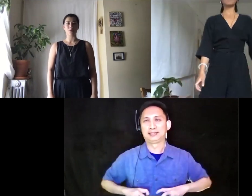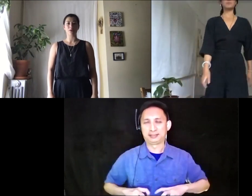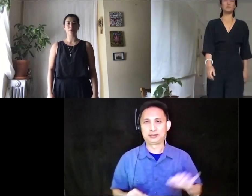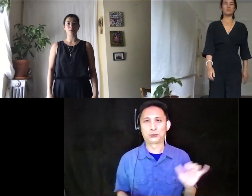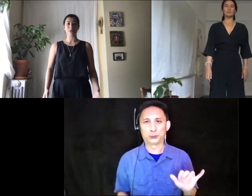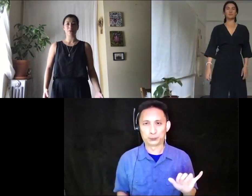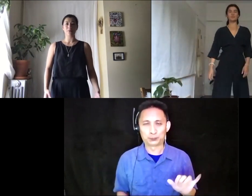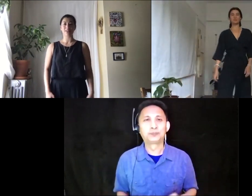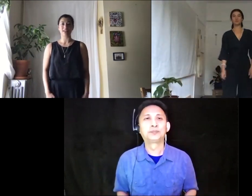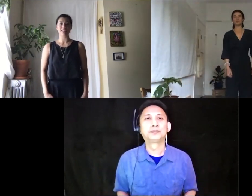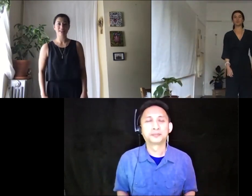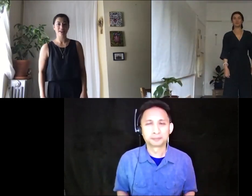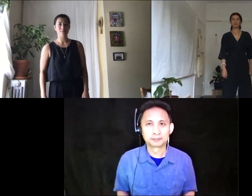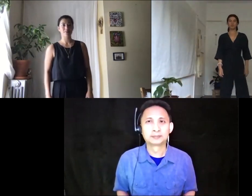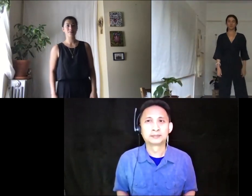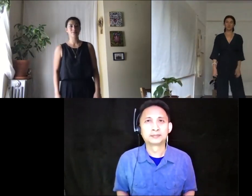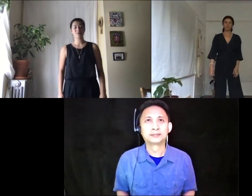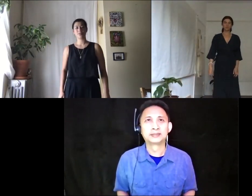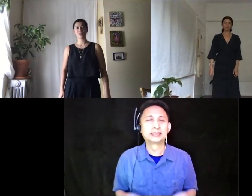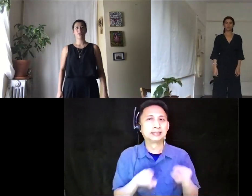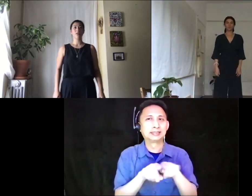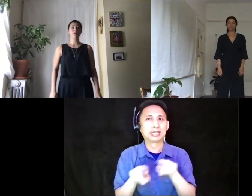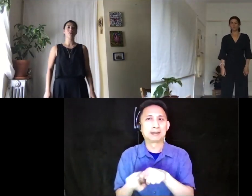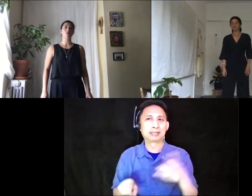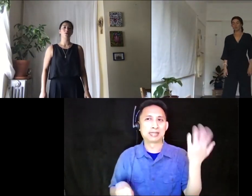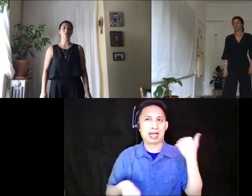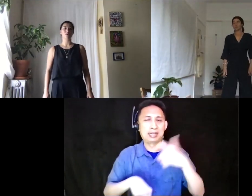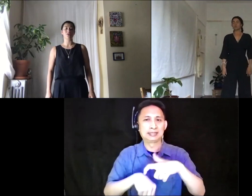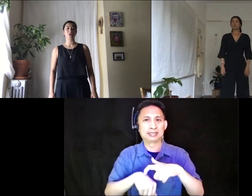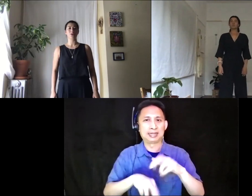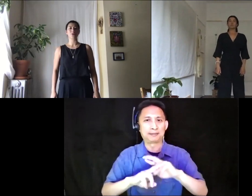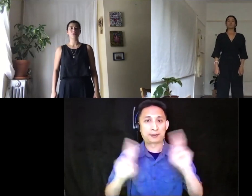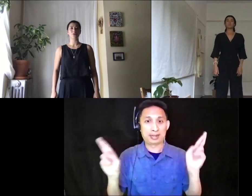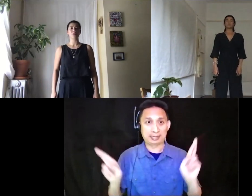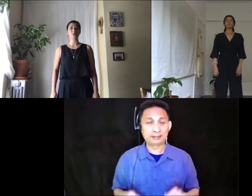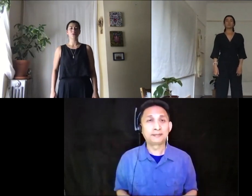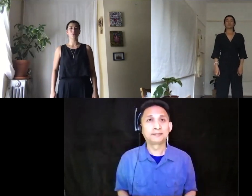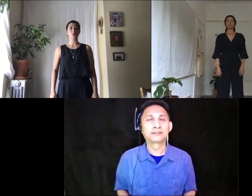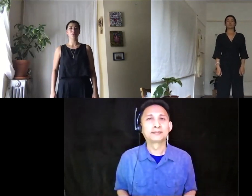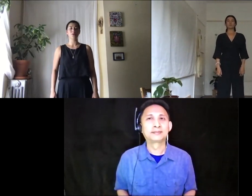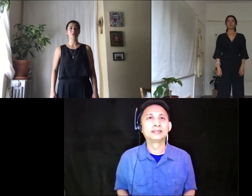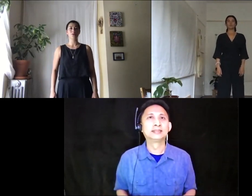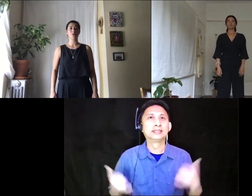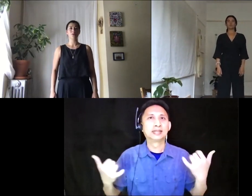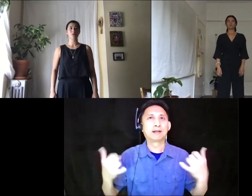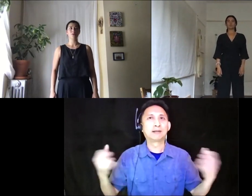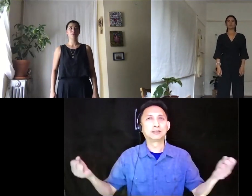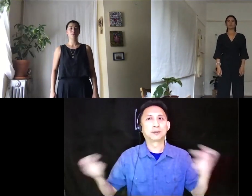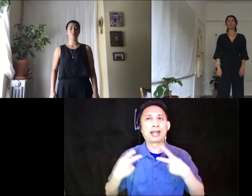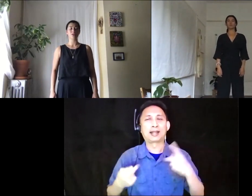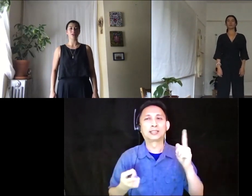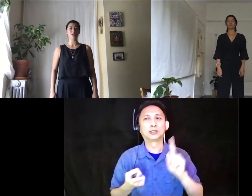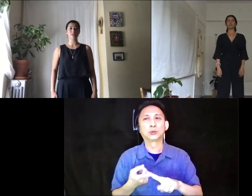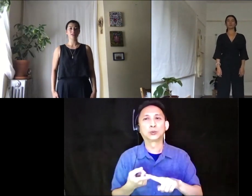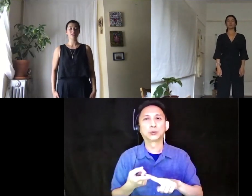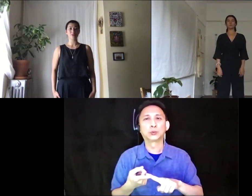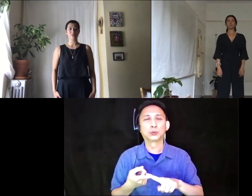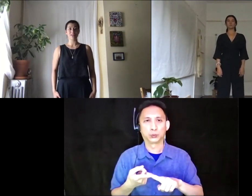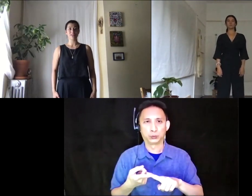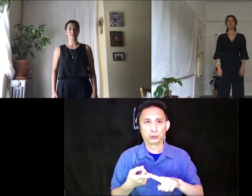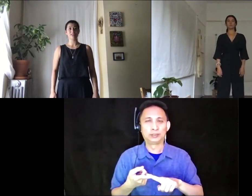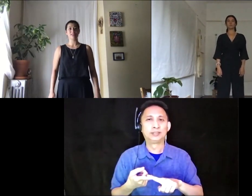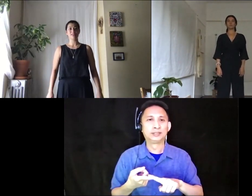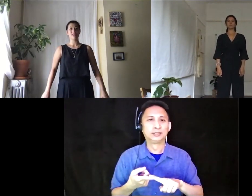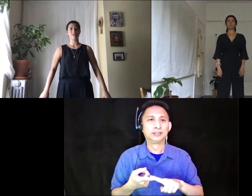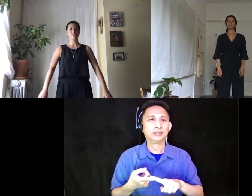So we'll repeat what we did last time. So we'll return to Lingji. Lingji, would you